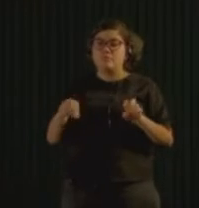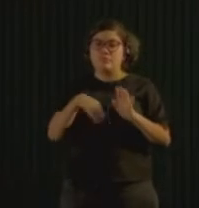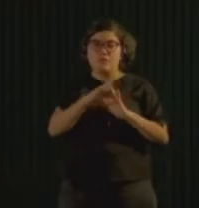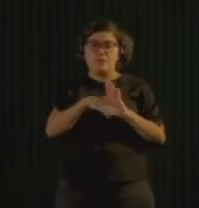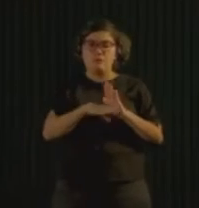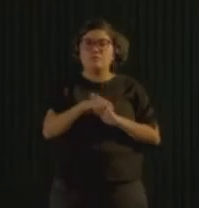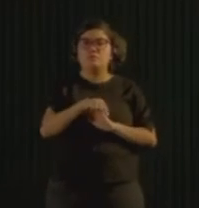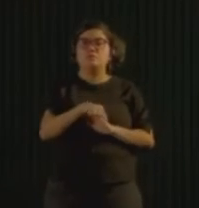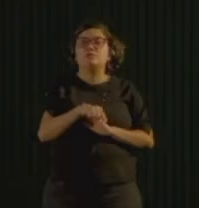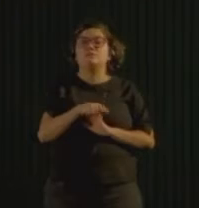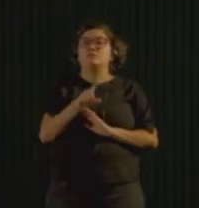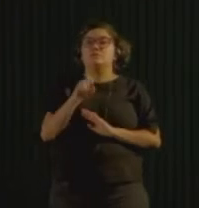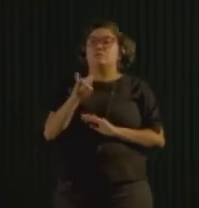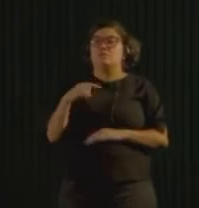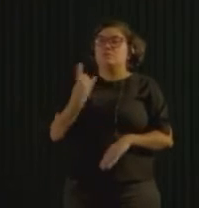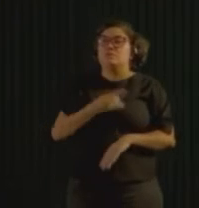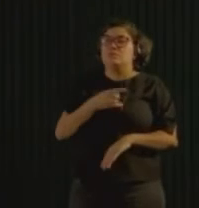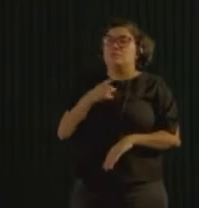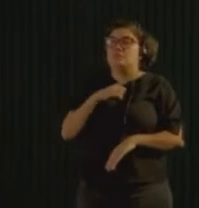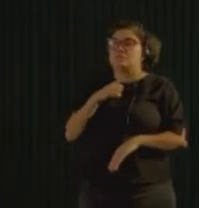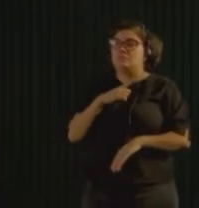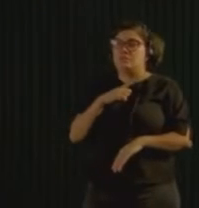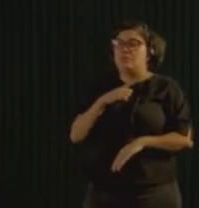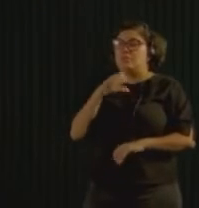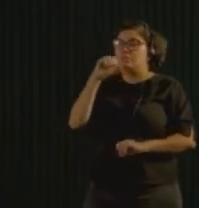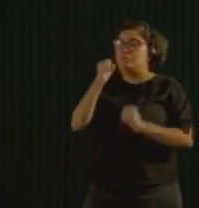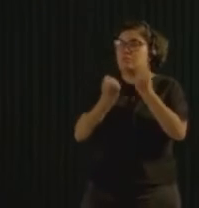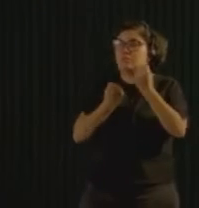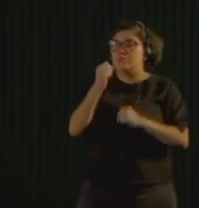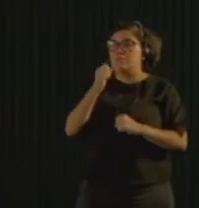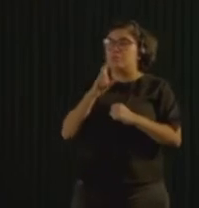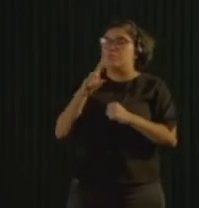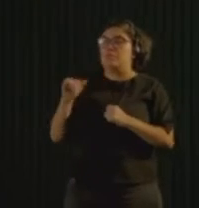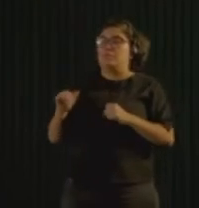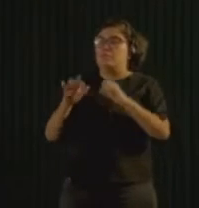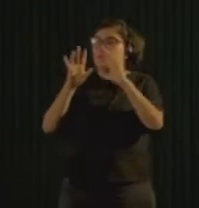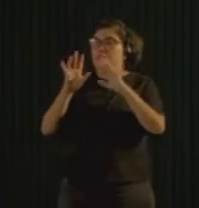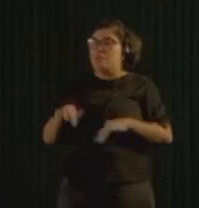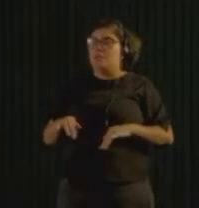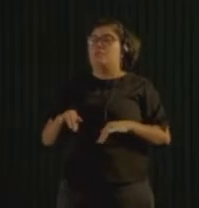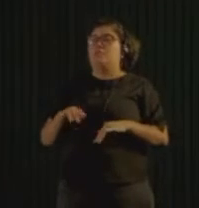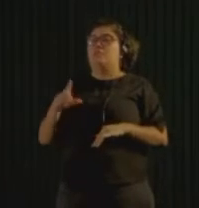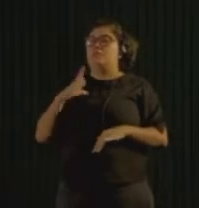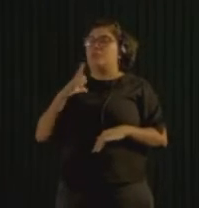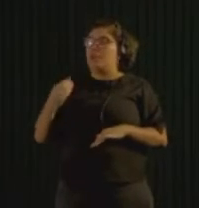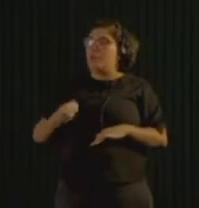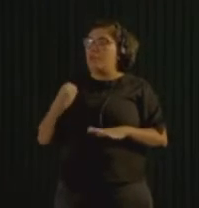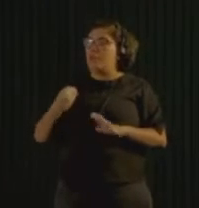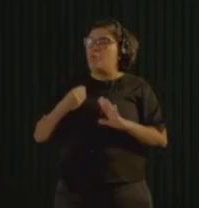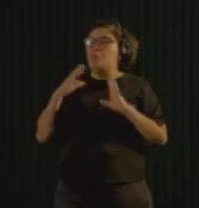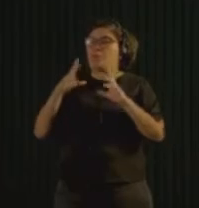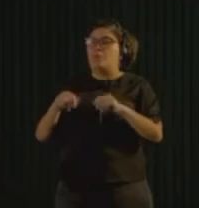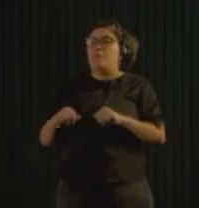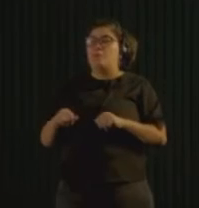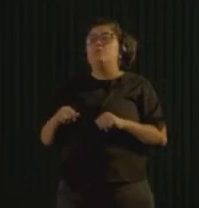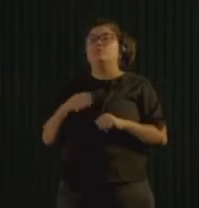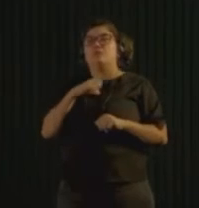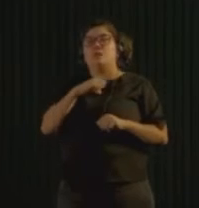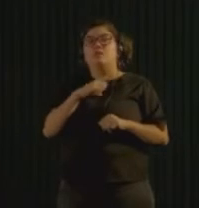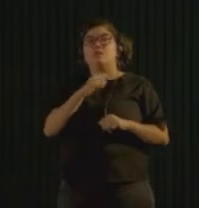everything. The level of innovation is relatively low. And so I felt like it was a really wonderful place to